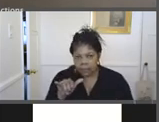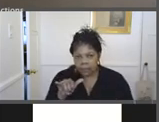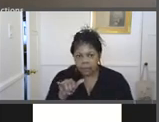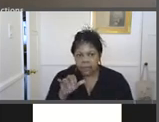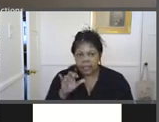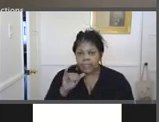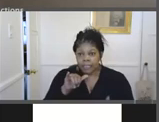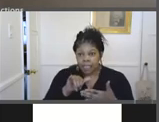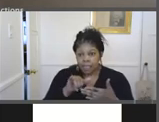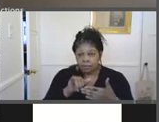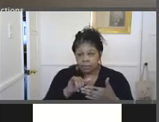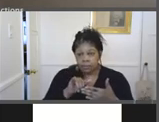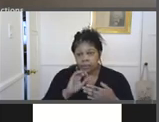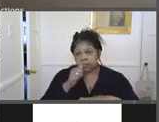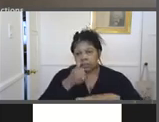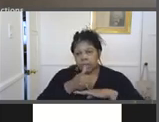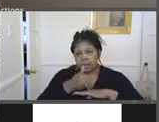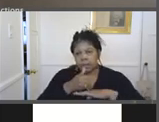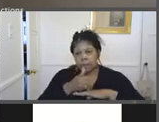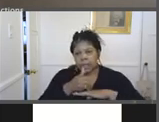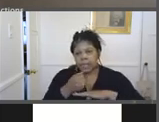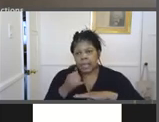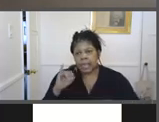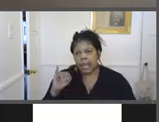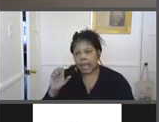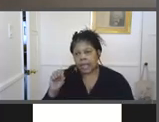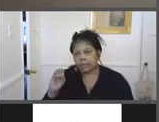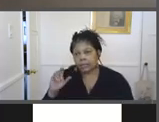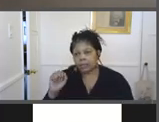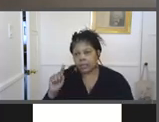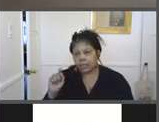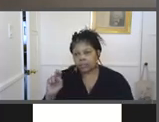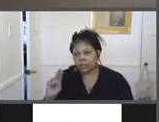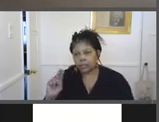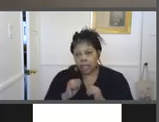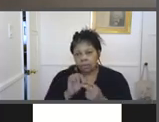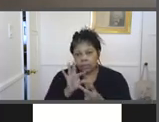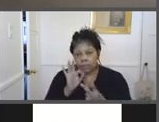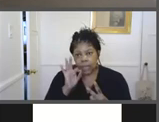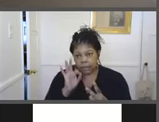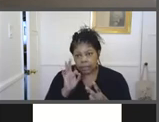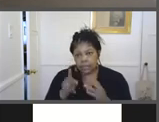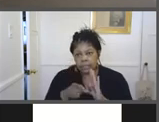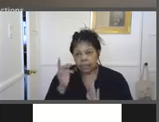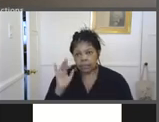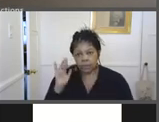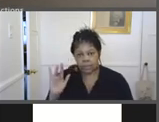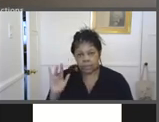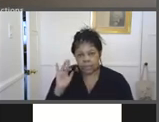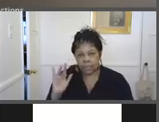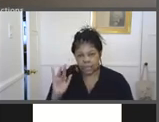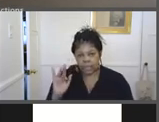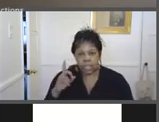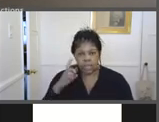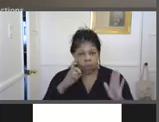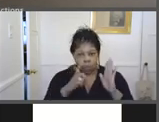mode. So by selecting it and then double clicking, notice that I have just these guys